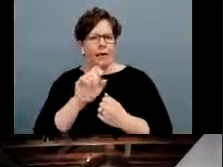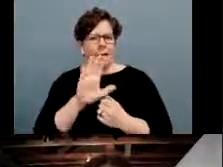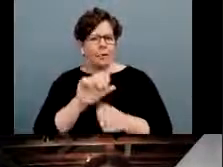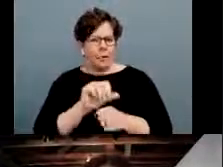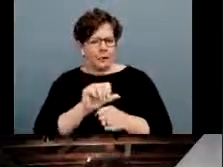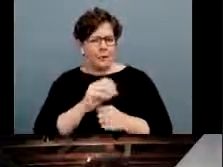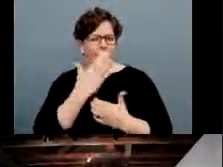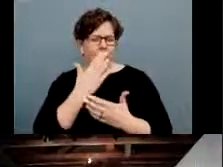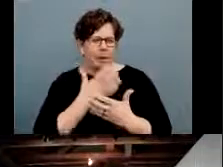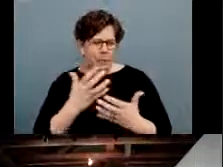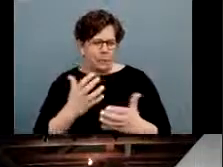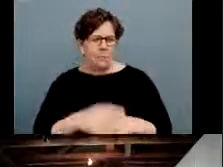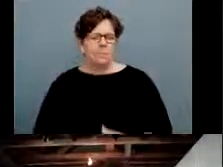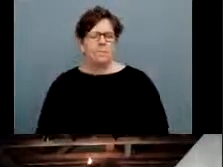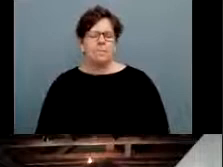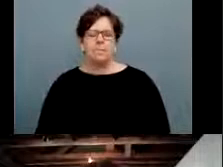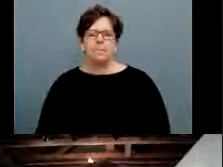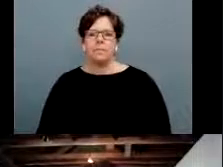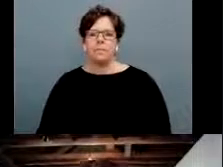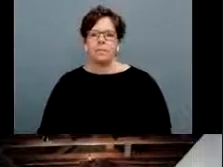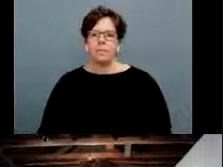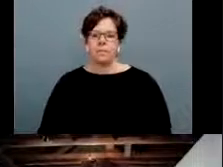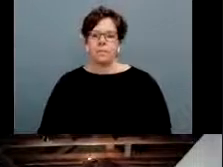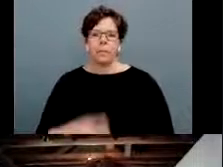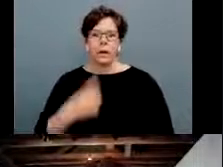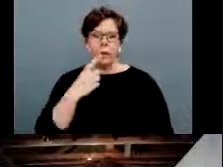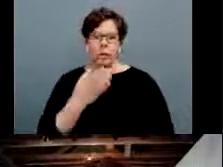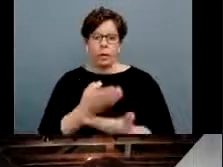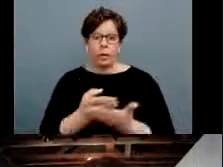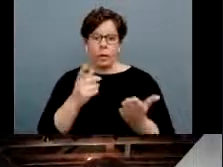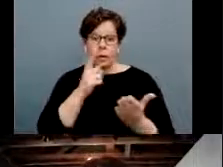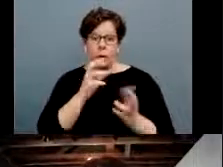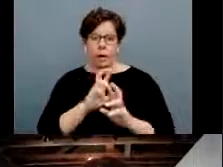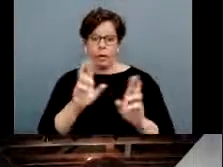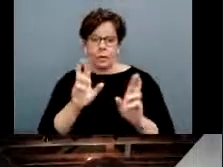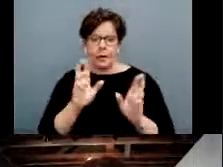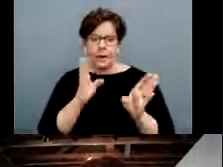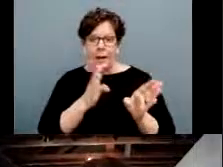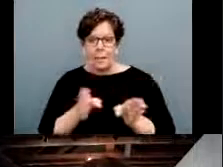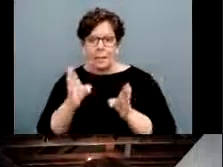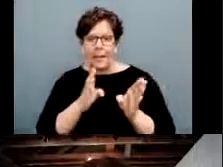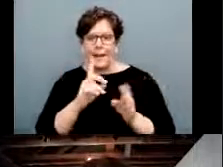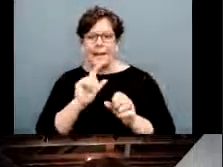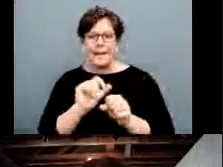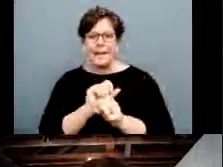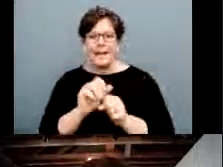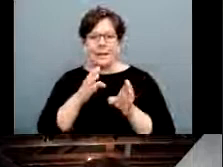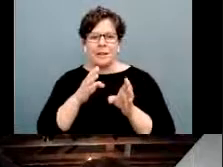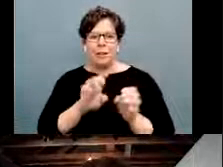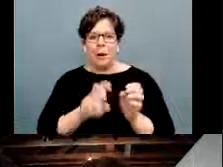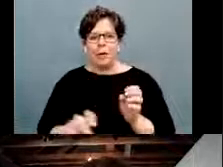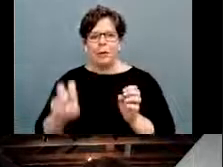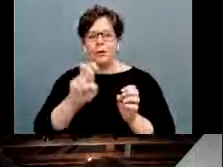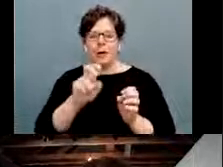so much. So for those of you who are anxious to start planning actual road trips